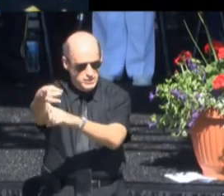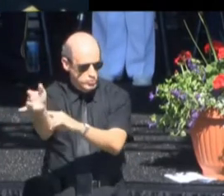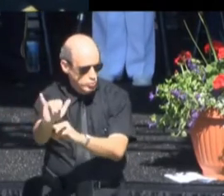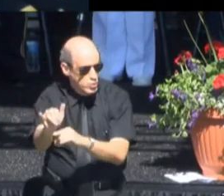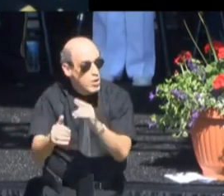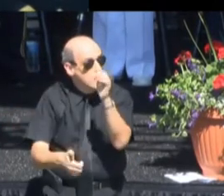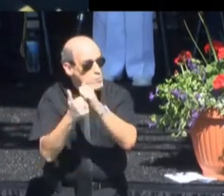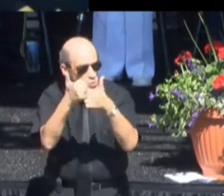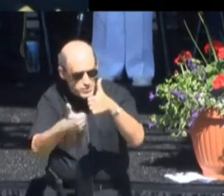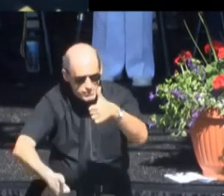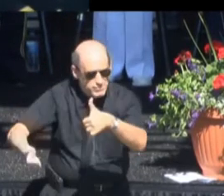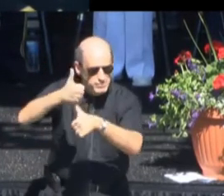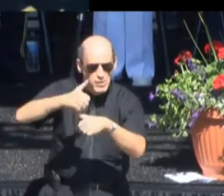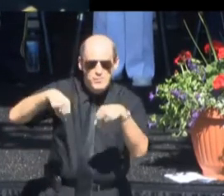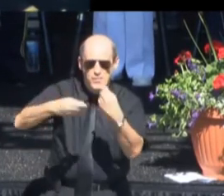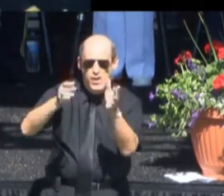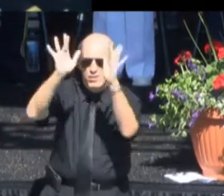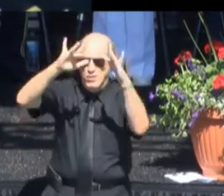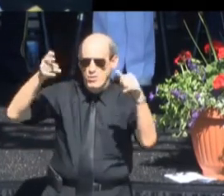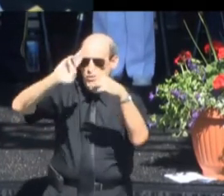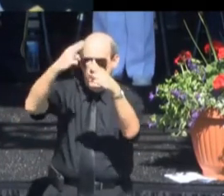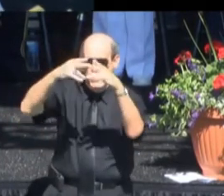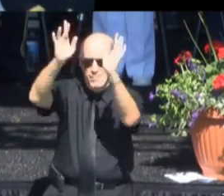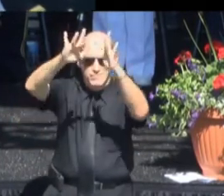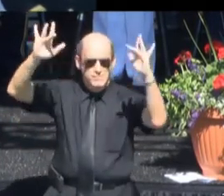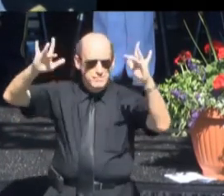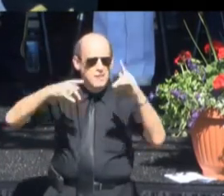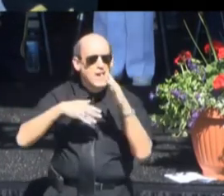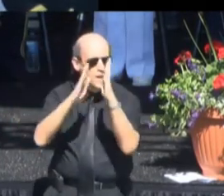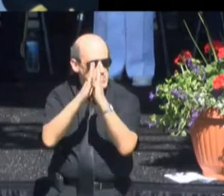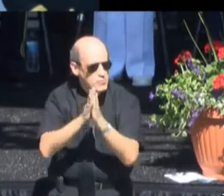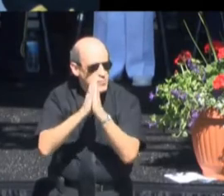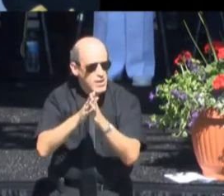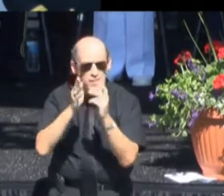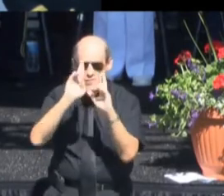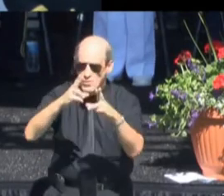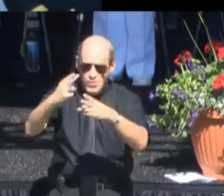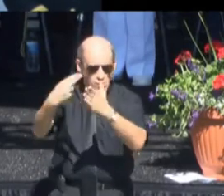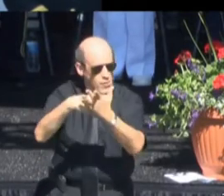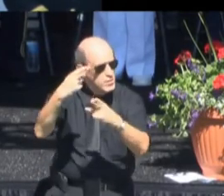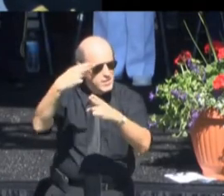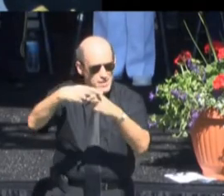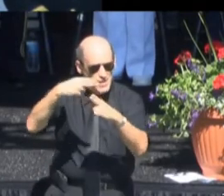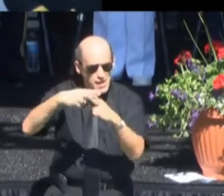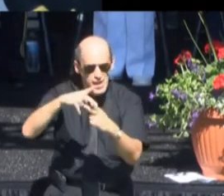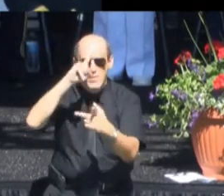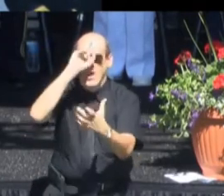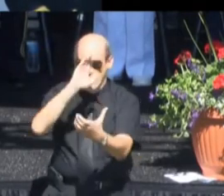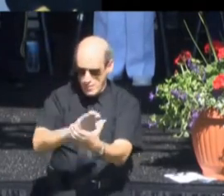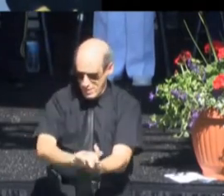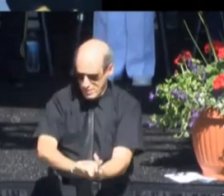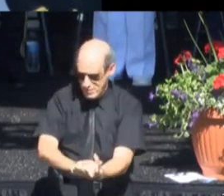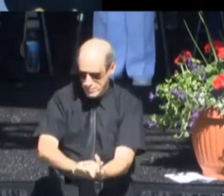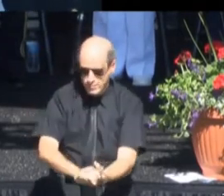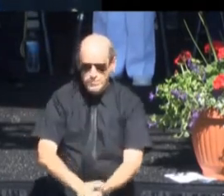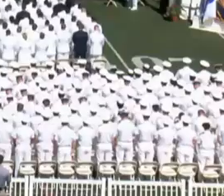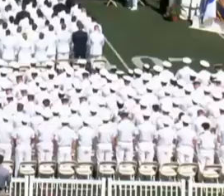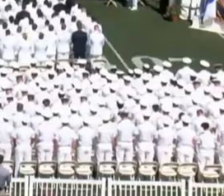But most of all, bring glory to your great name. I pray these things in your most holy name. Amen.